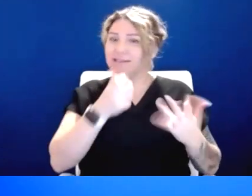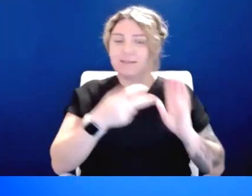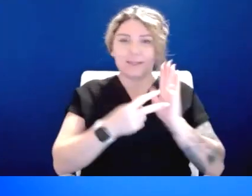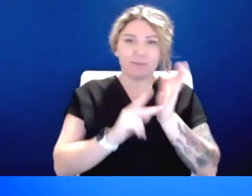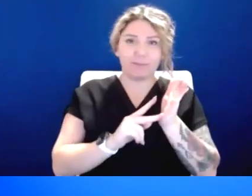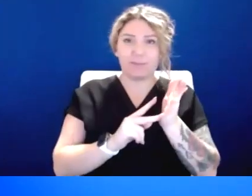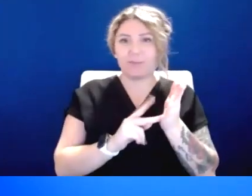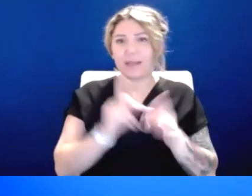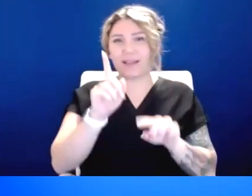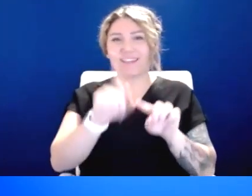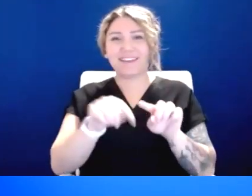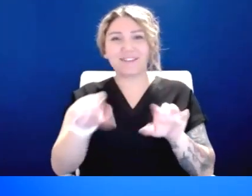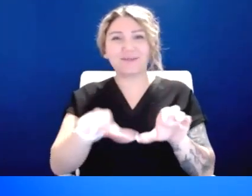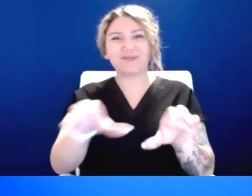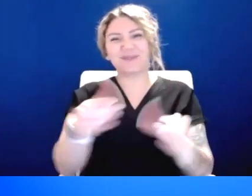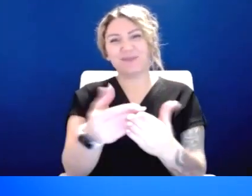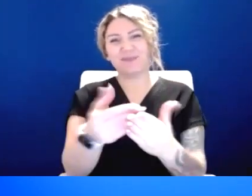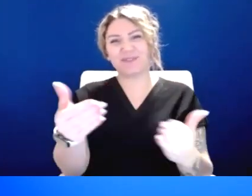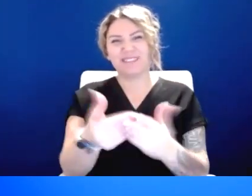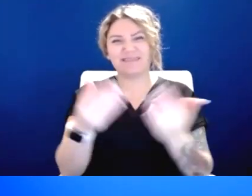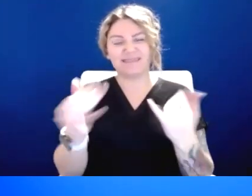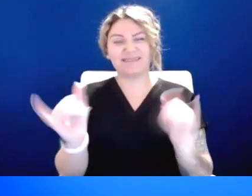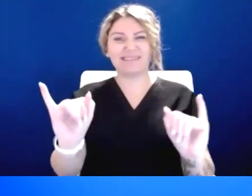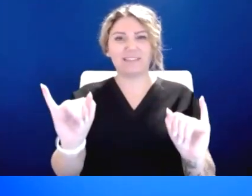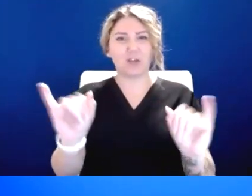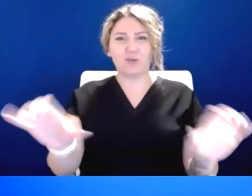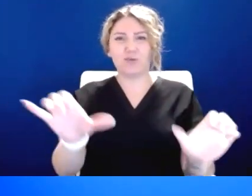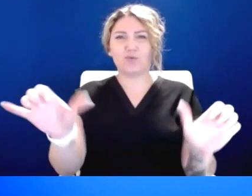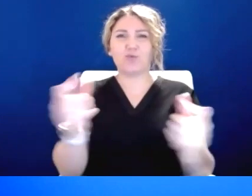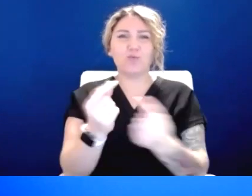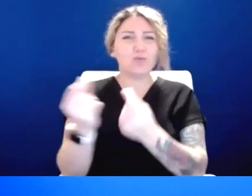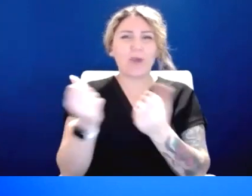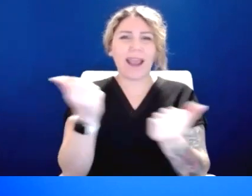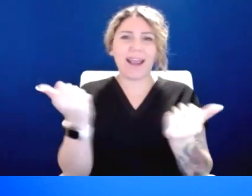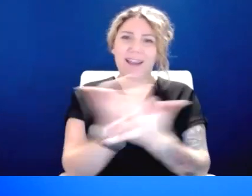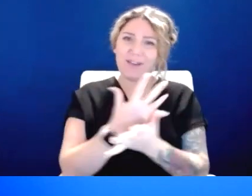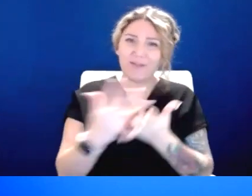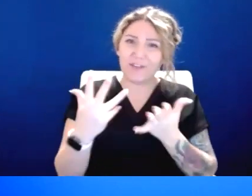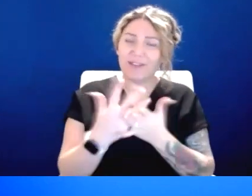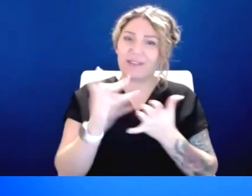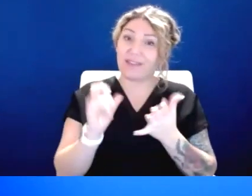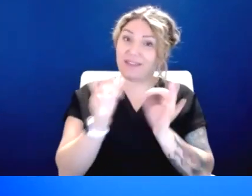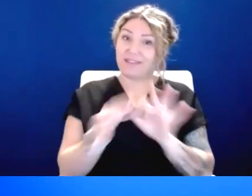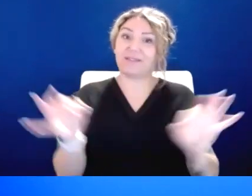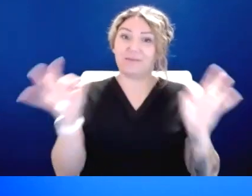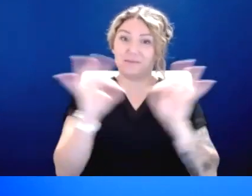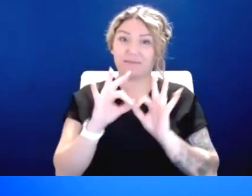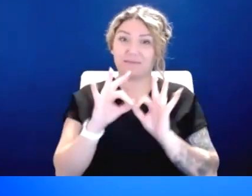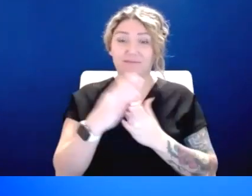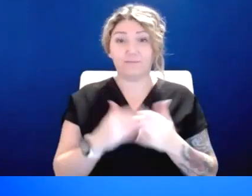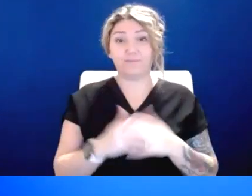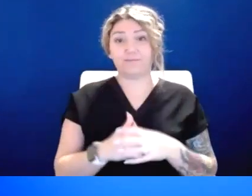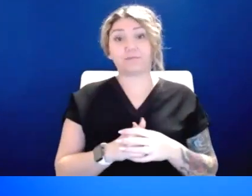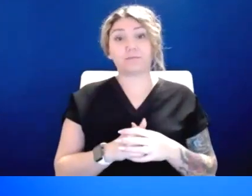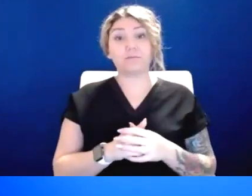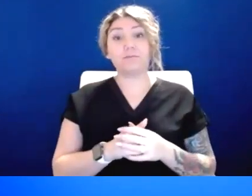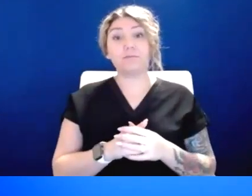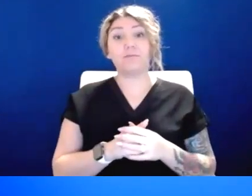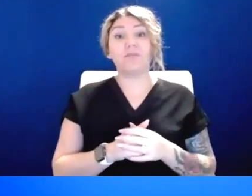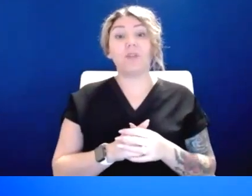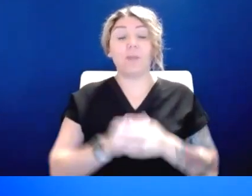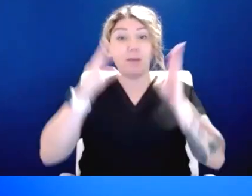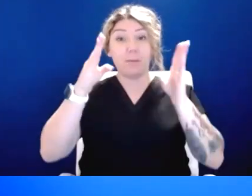cannot do stuff. They can still do everything, and that's the important part. what the person does at year 1